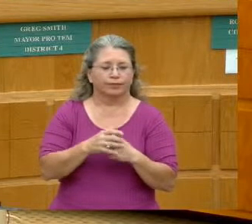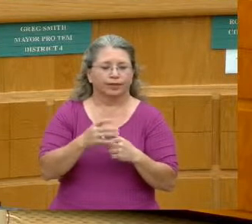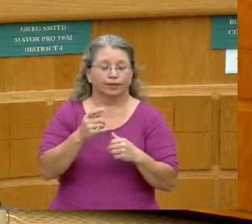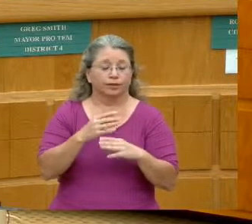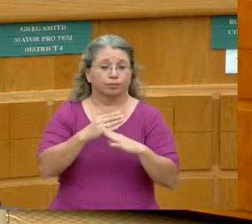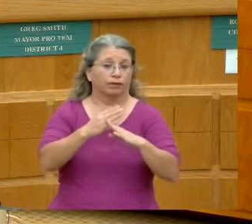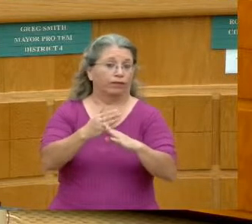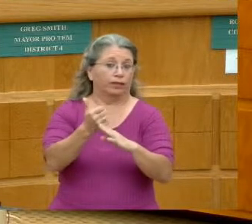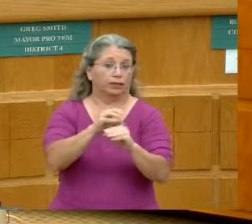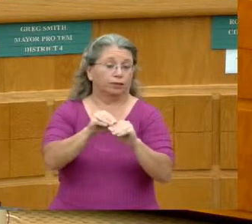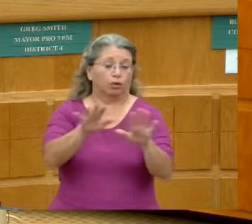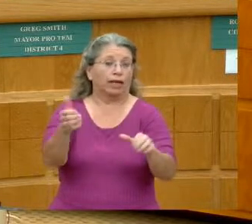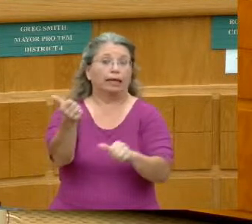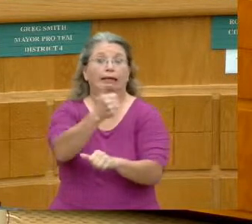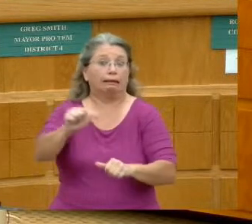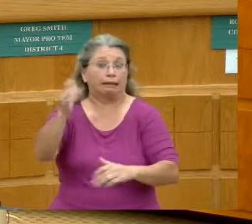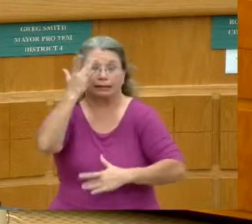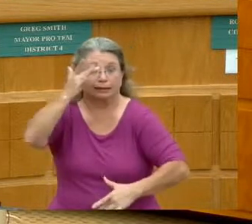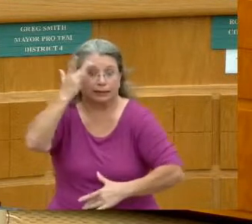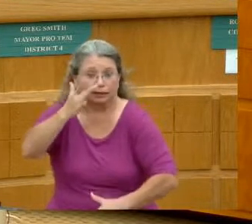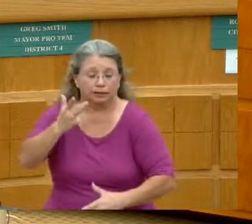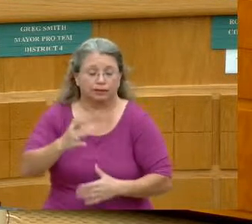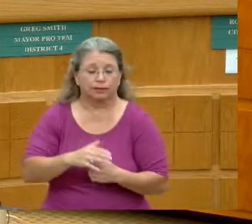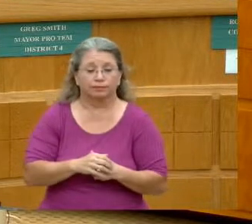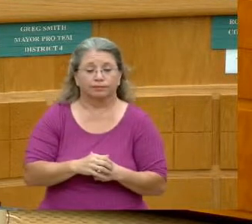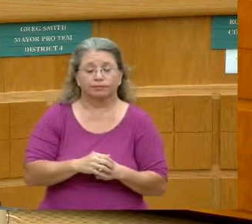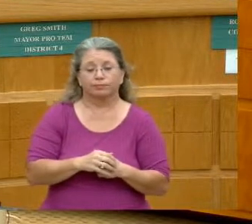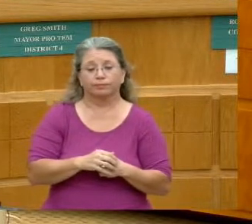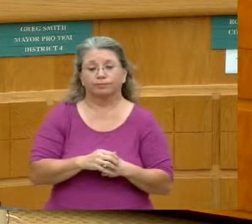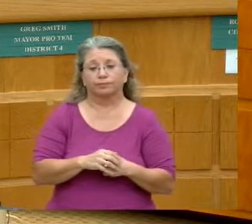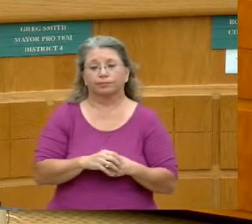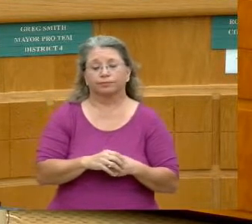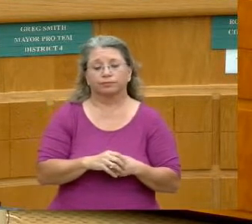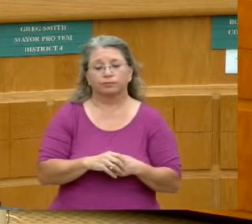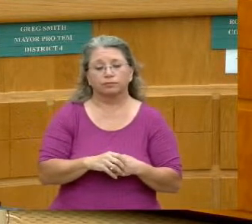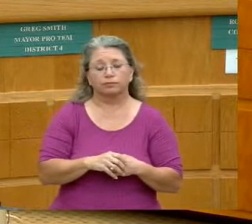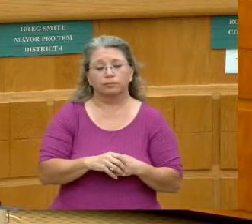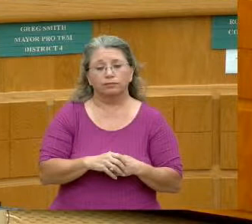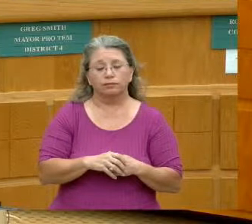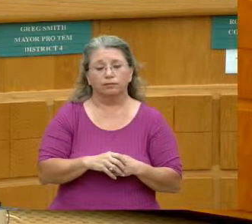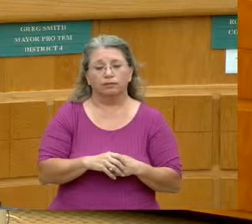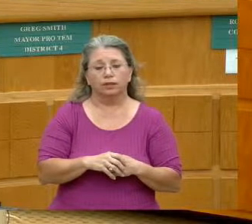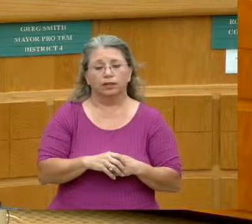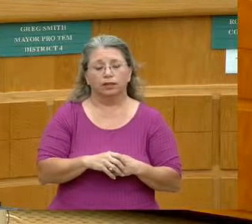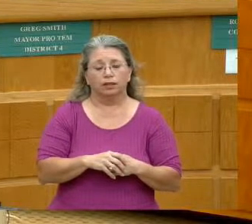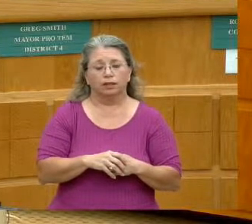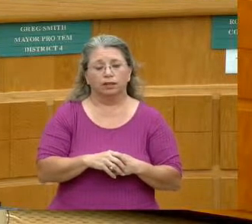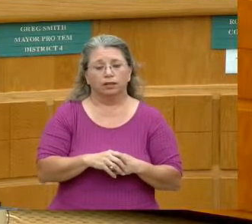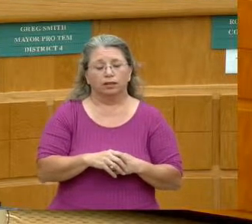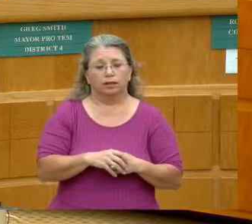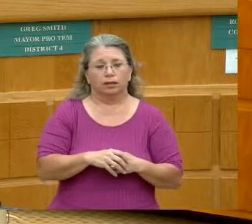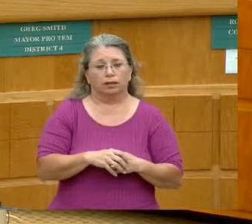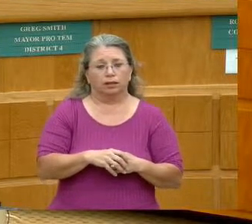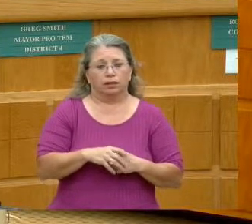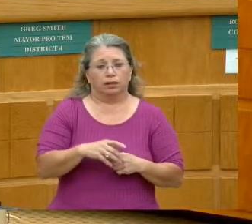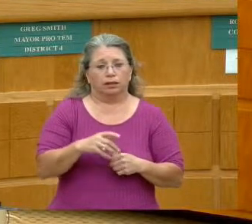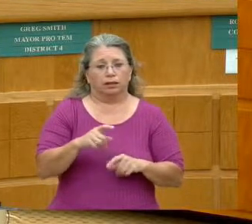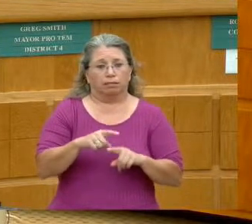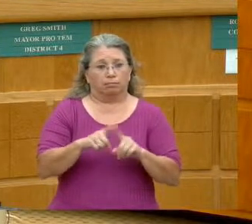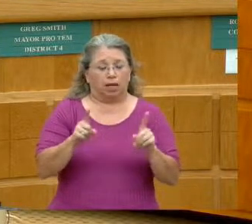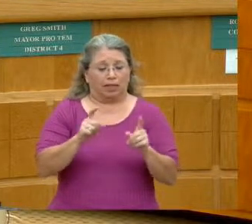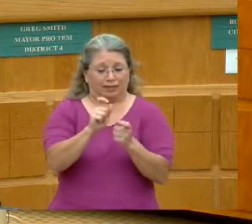are several diseases out there that we're also contact tracing people with. The idea that there's a specific area within our